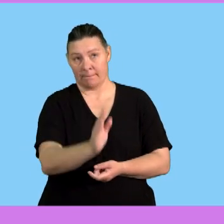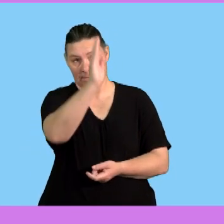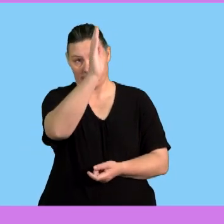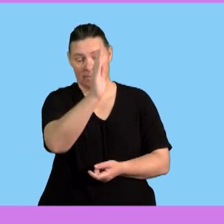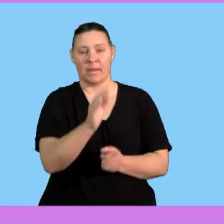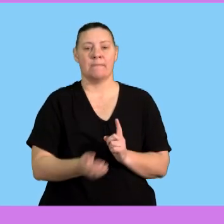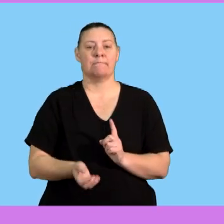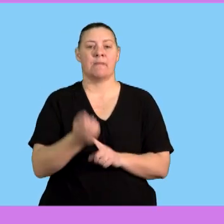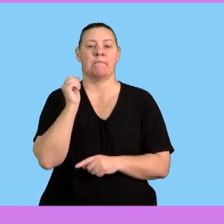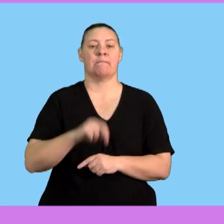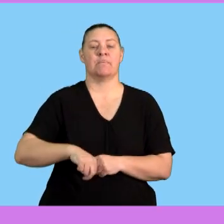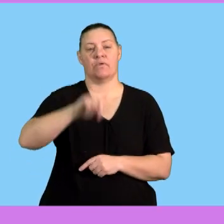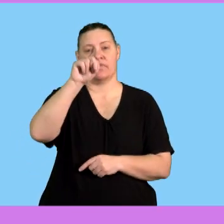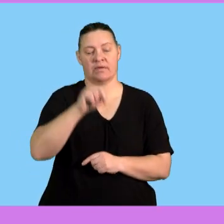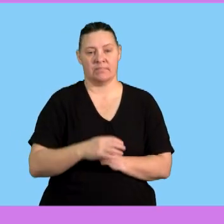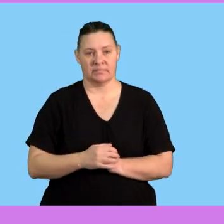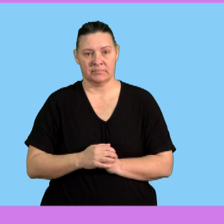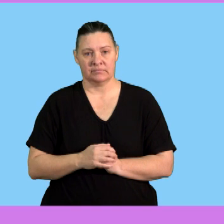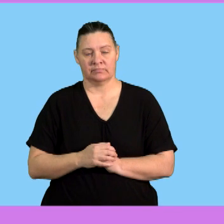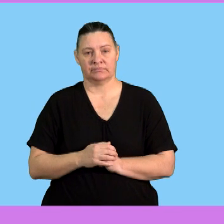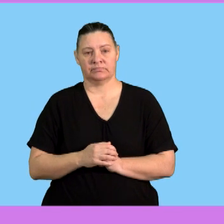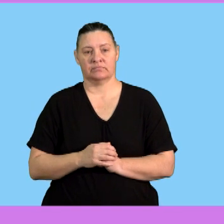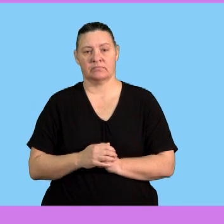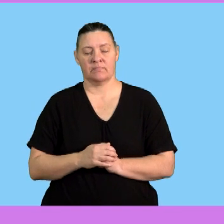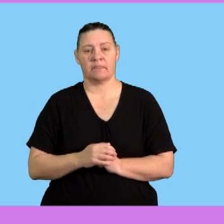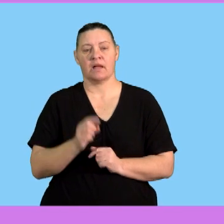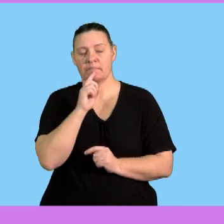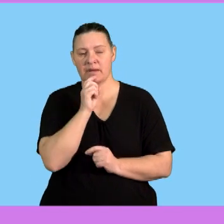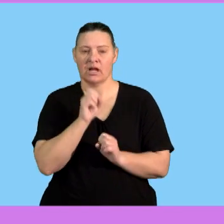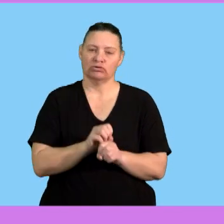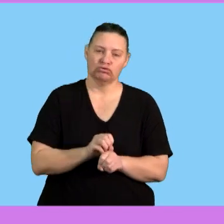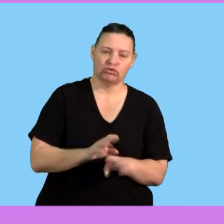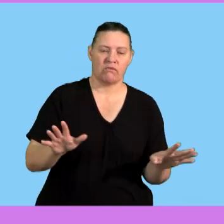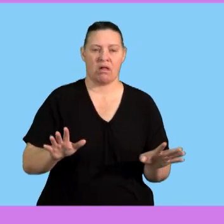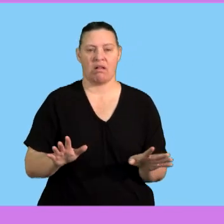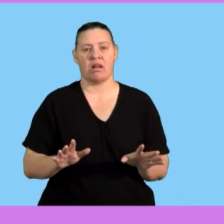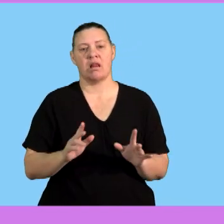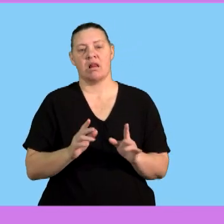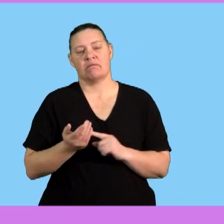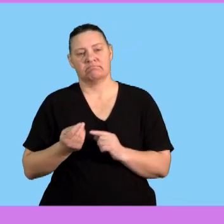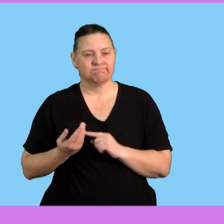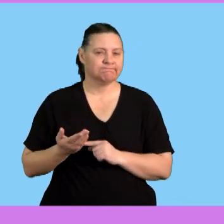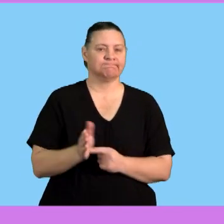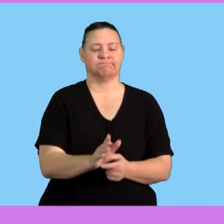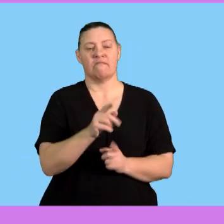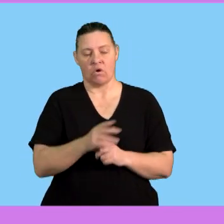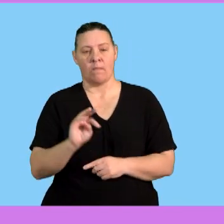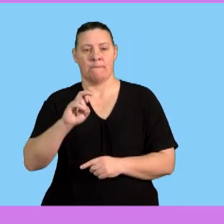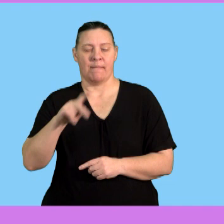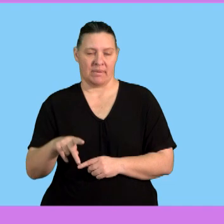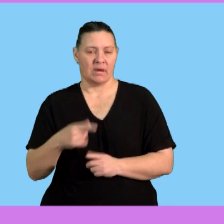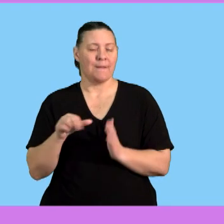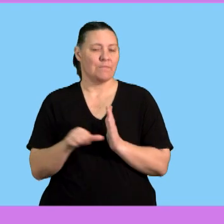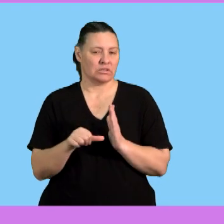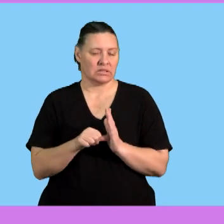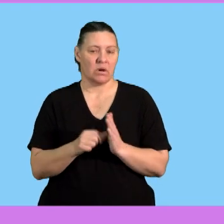that's where now you will find your north. So this will be the general direction of a map. It is very important